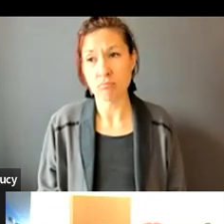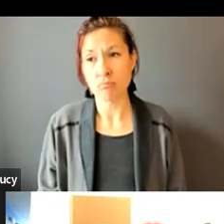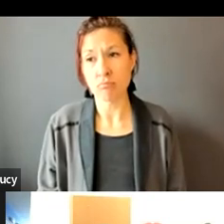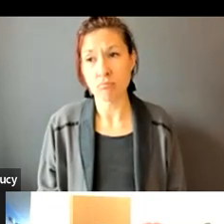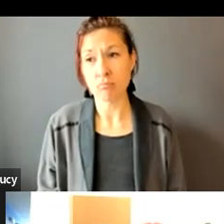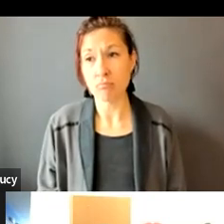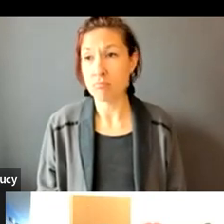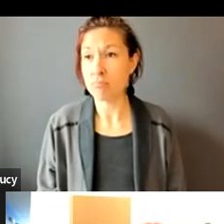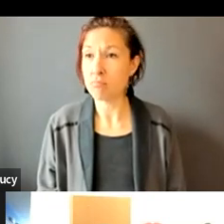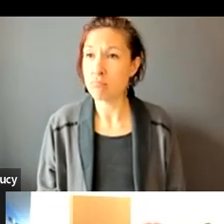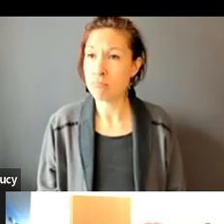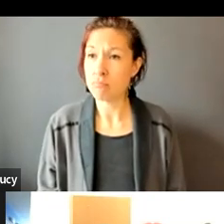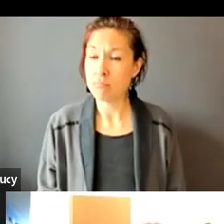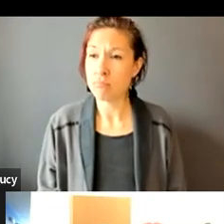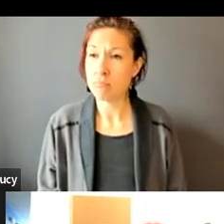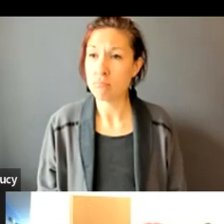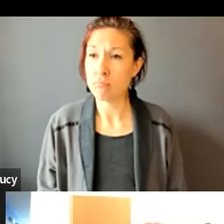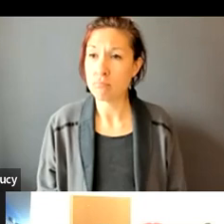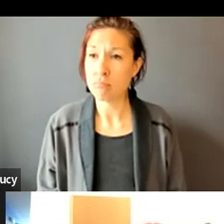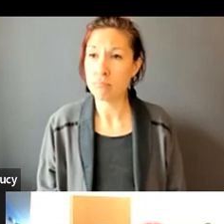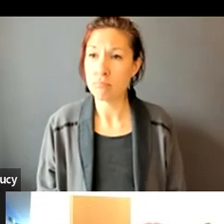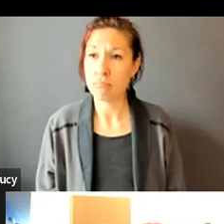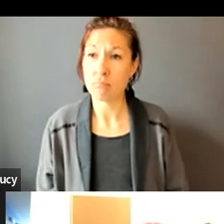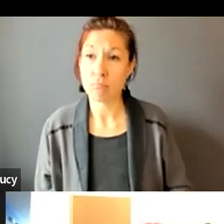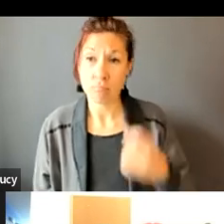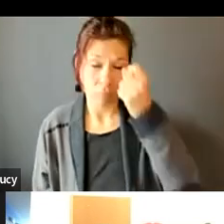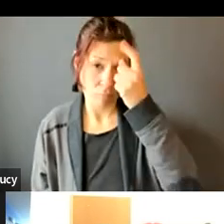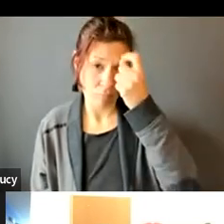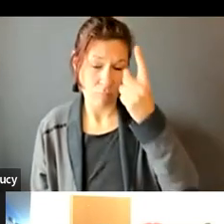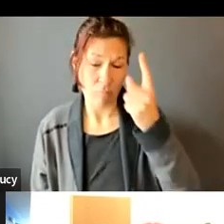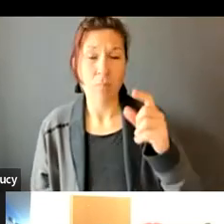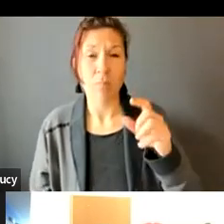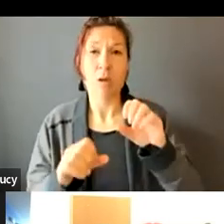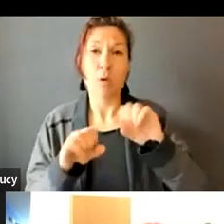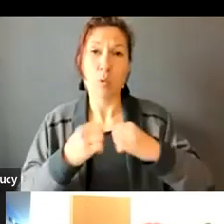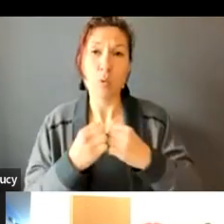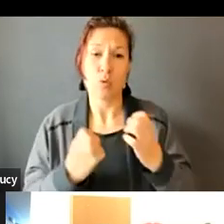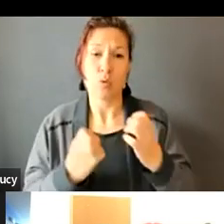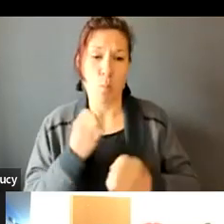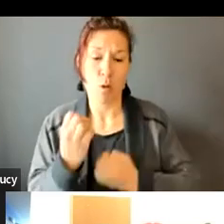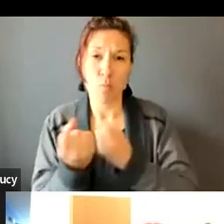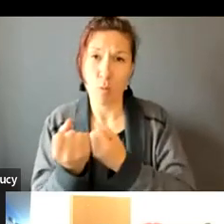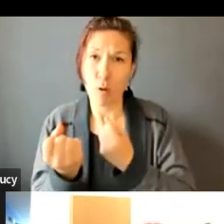because the social emotional support should also include the access to programs